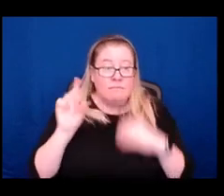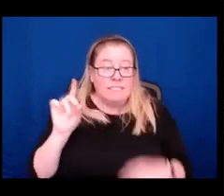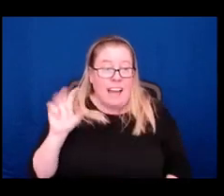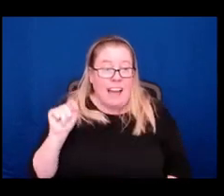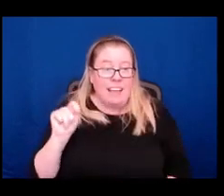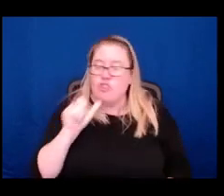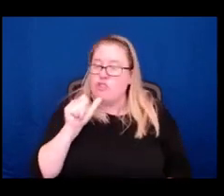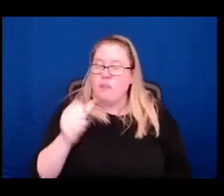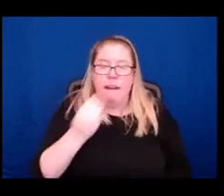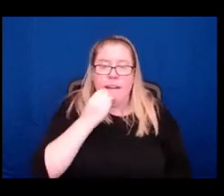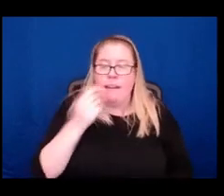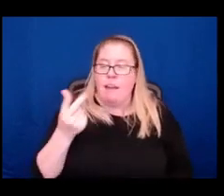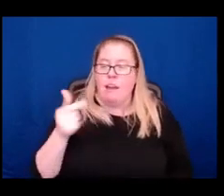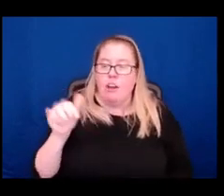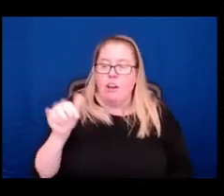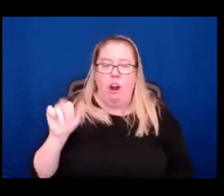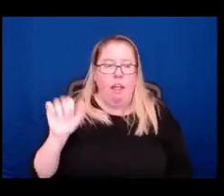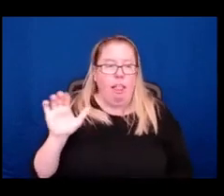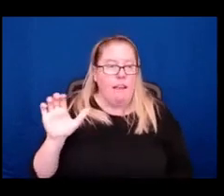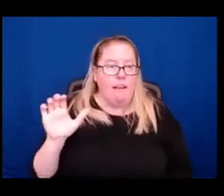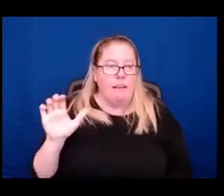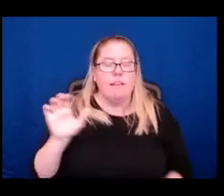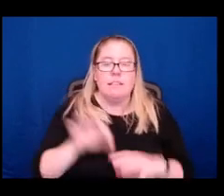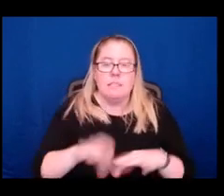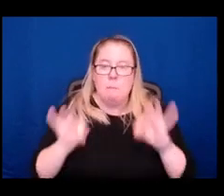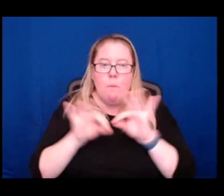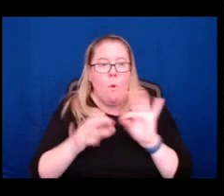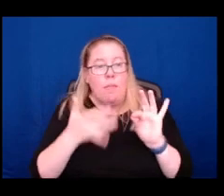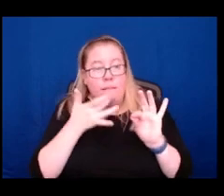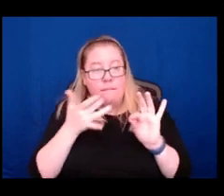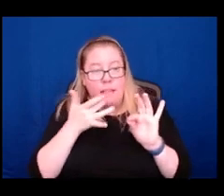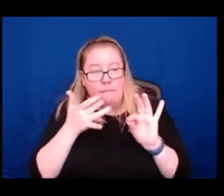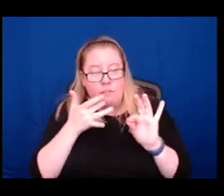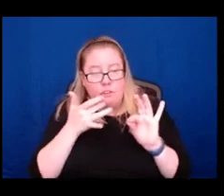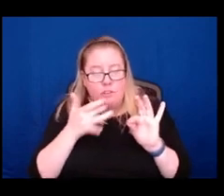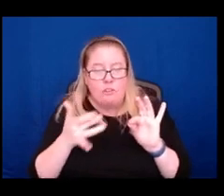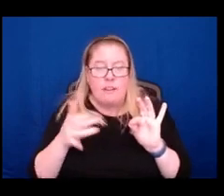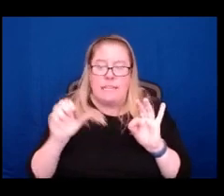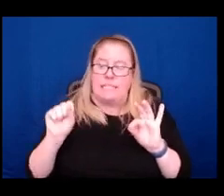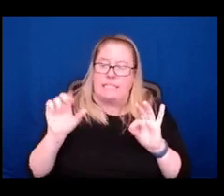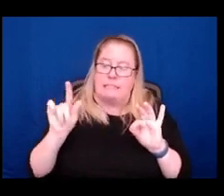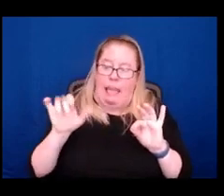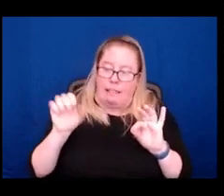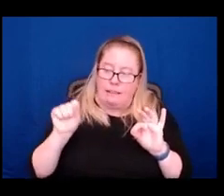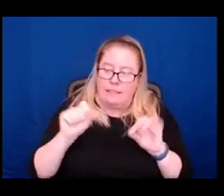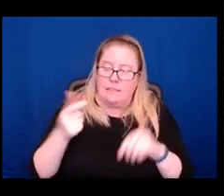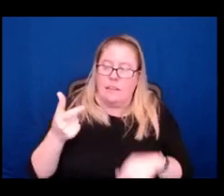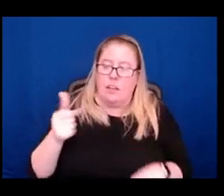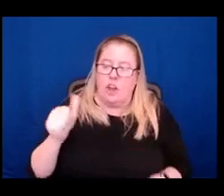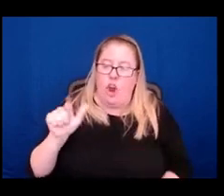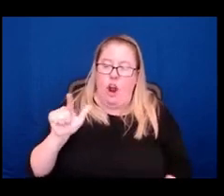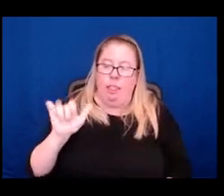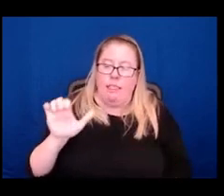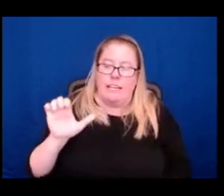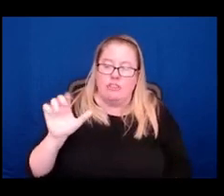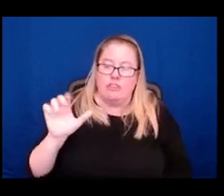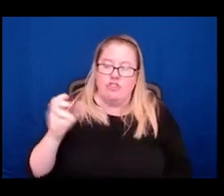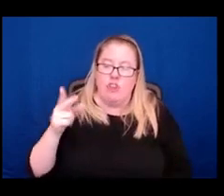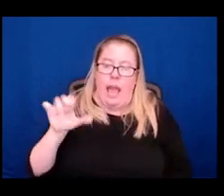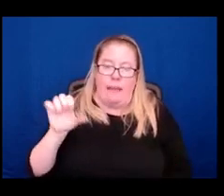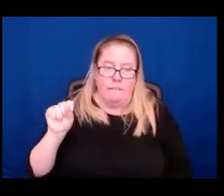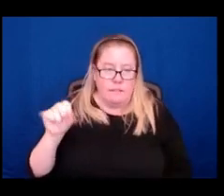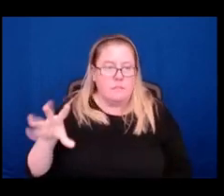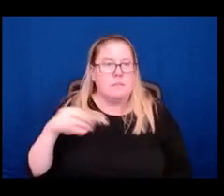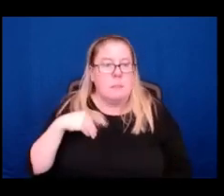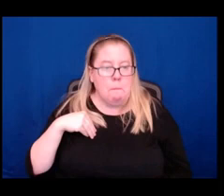really important to still get that flavor. Scallions, garlic chives are acceptable and really give good